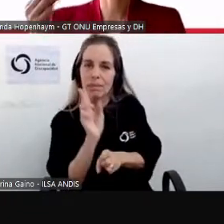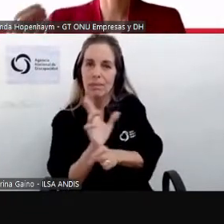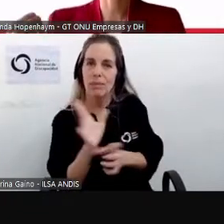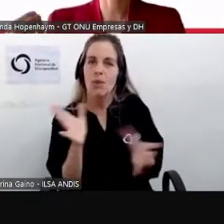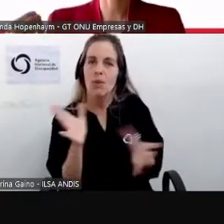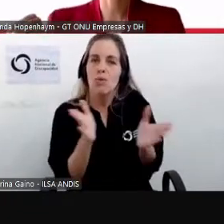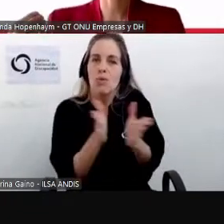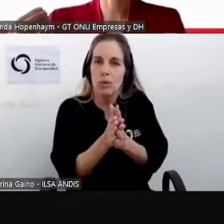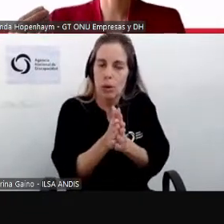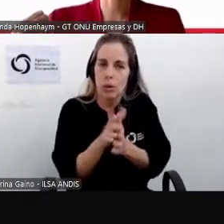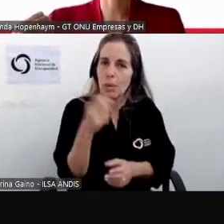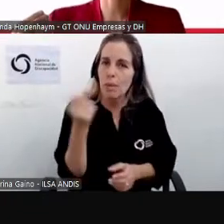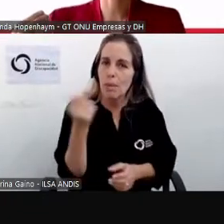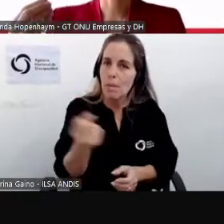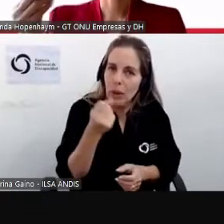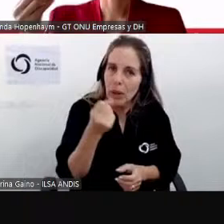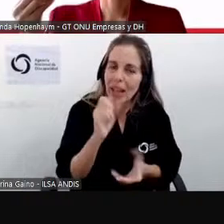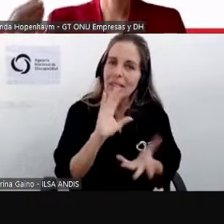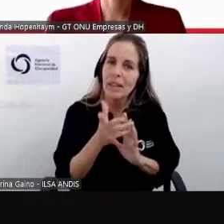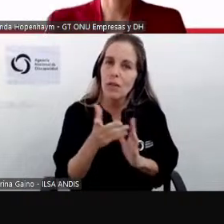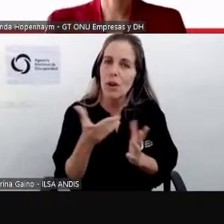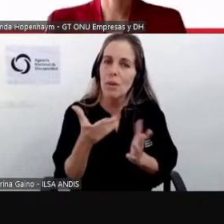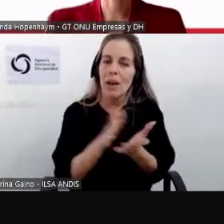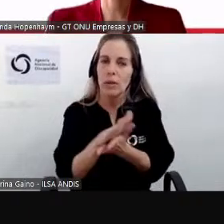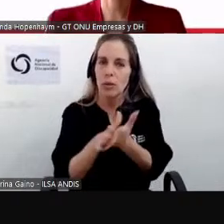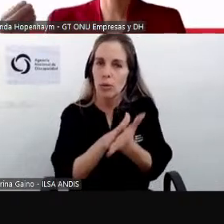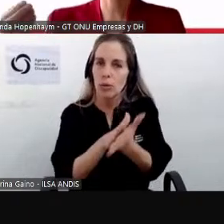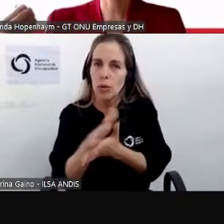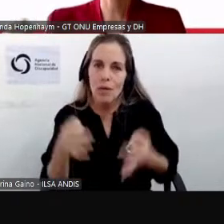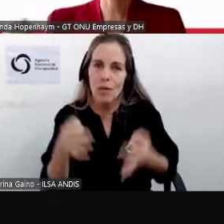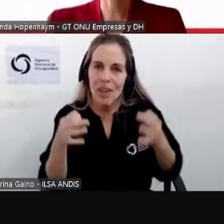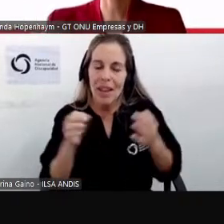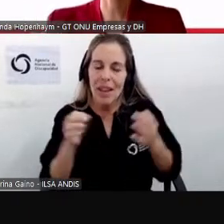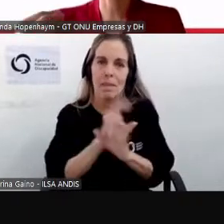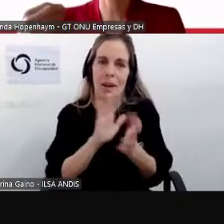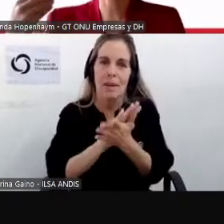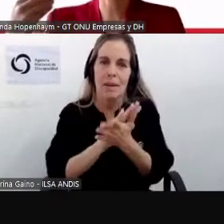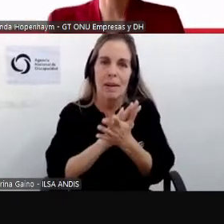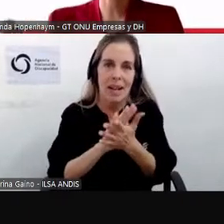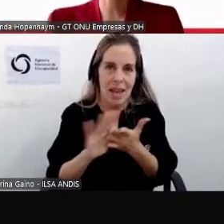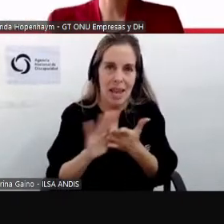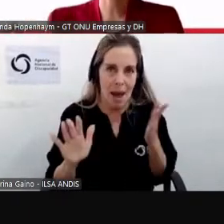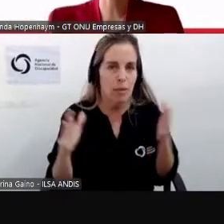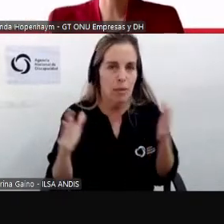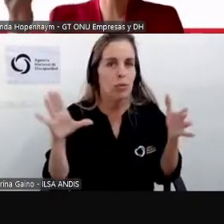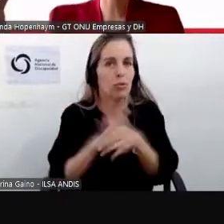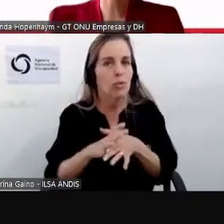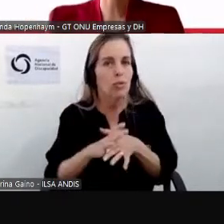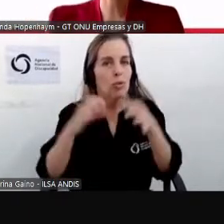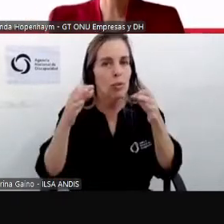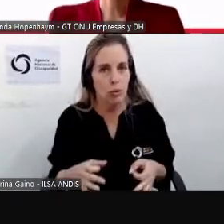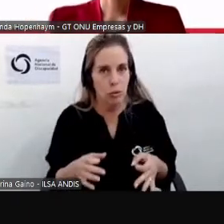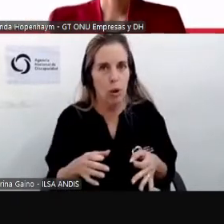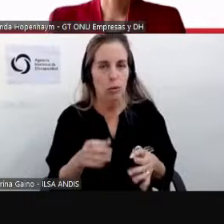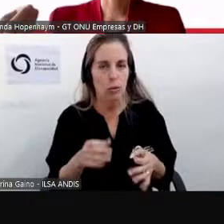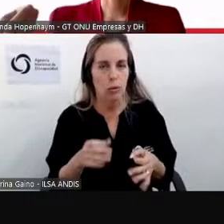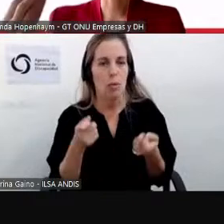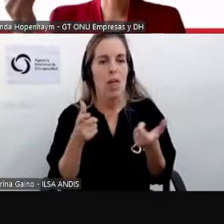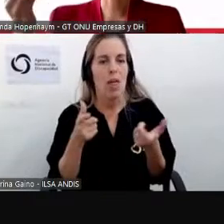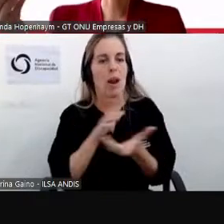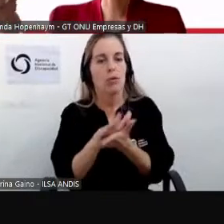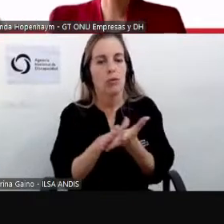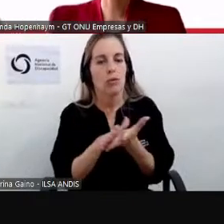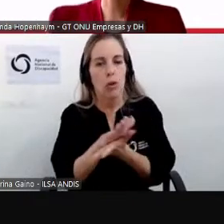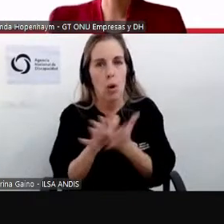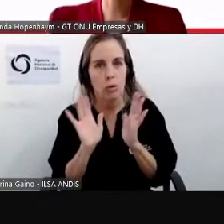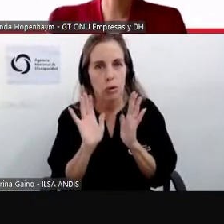operate in an area that is affected by armed conflict, there are risks to life, for instance, differently from case if you operate at a financial institution located in the city. So prioritizing the separate on which due diligence will focus is extremely